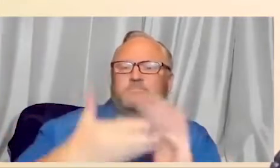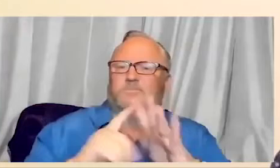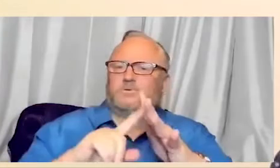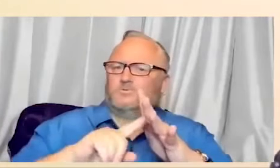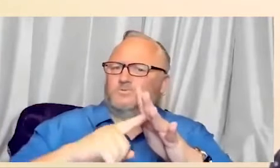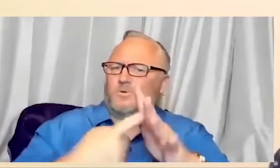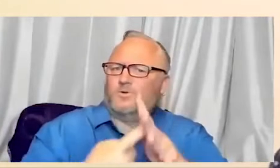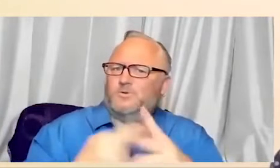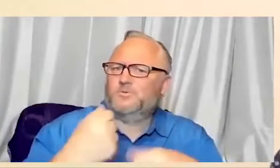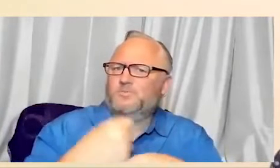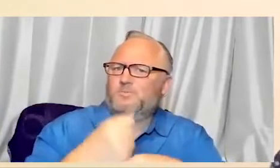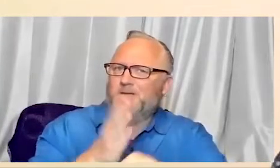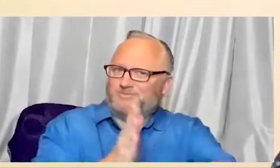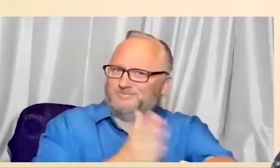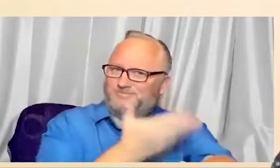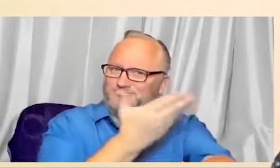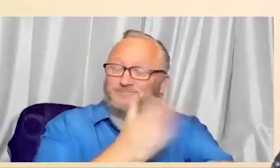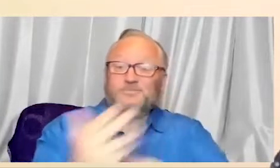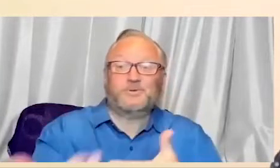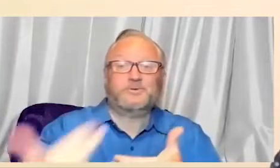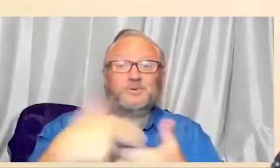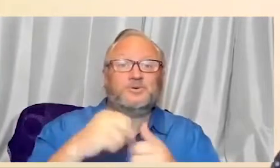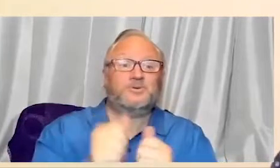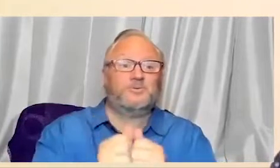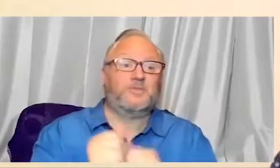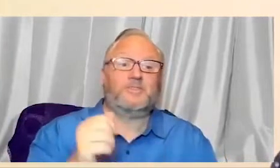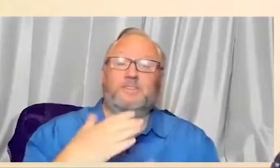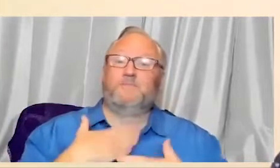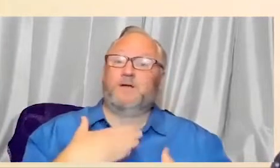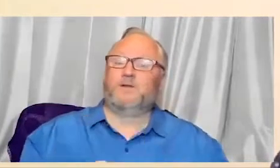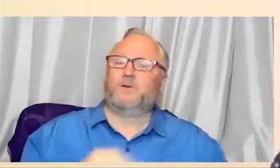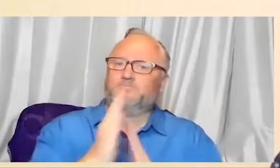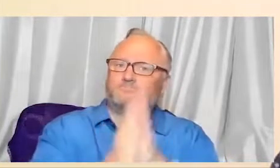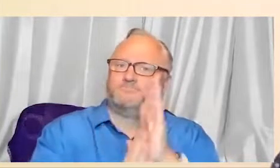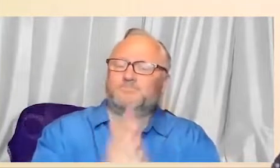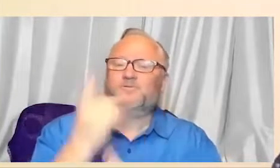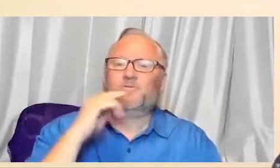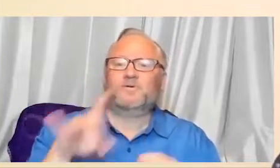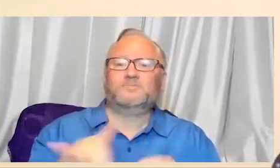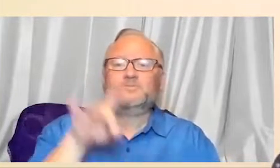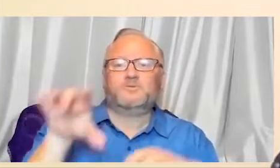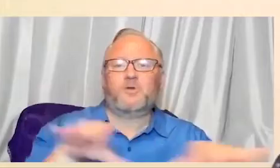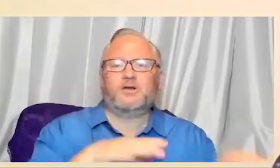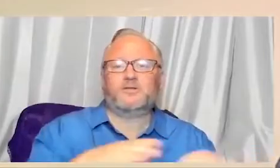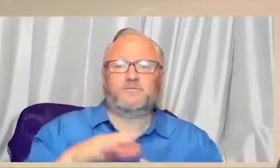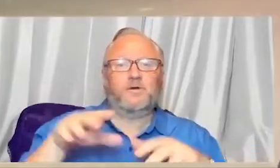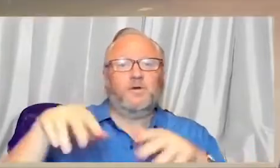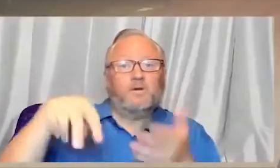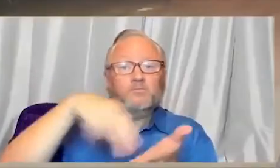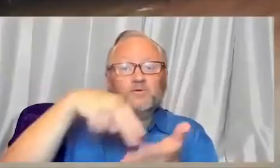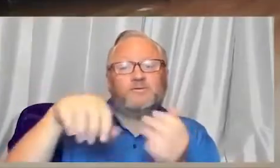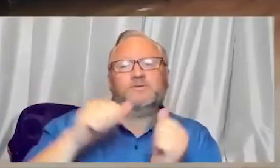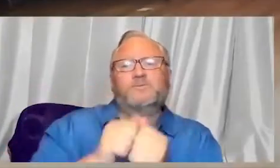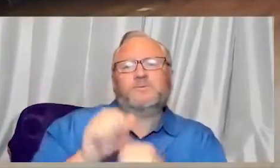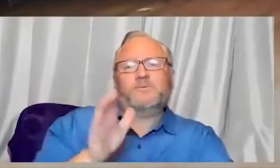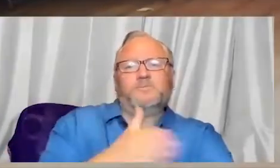create music. Join us in spirit or body in the spiritual practice of moving to the music they made.